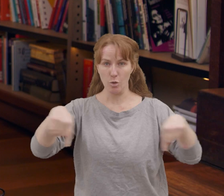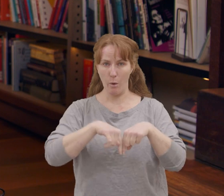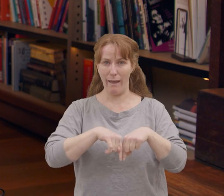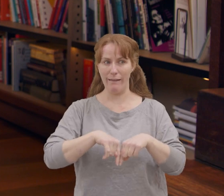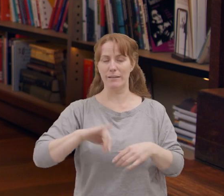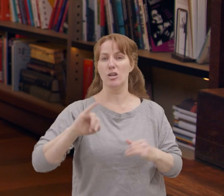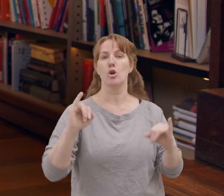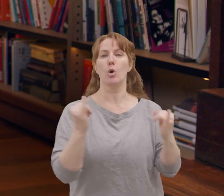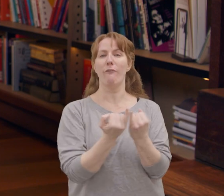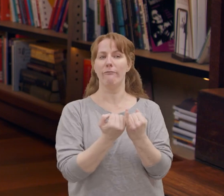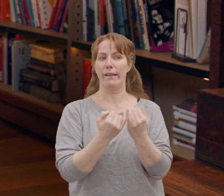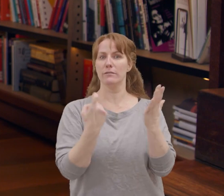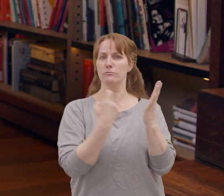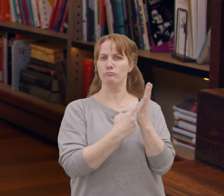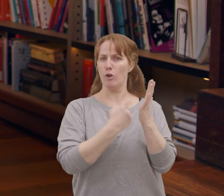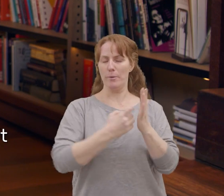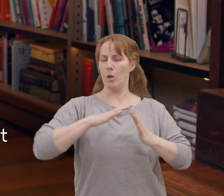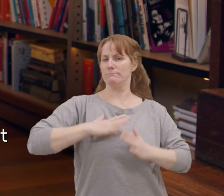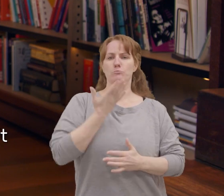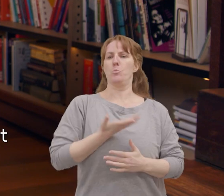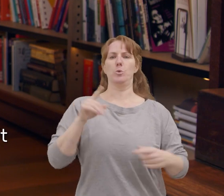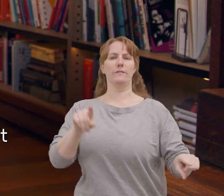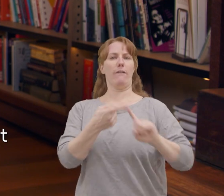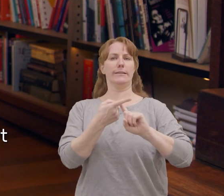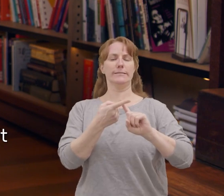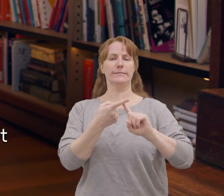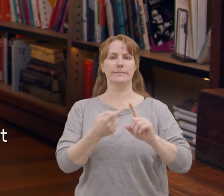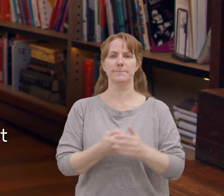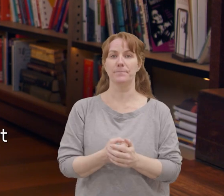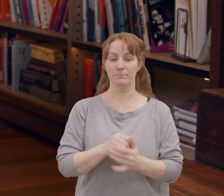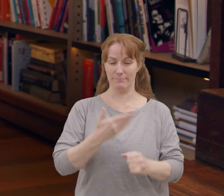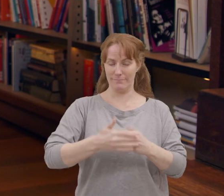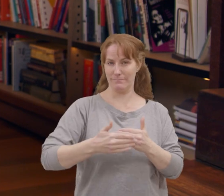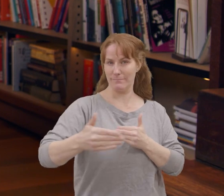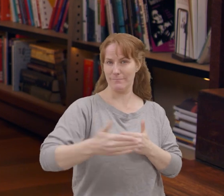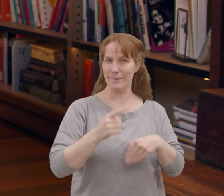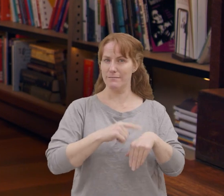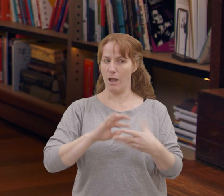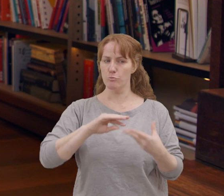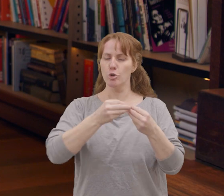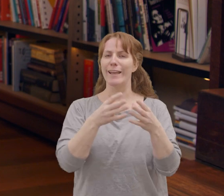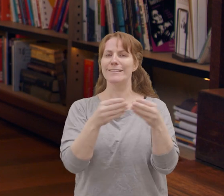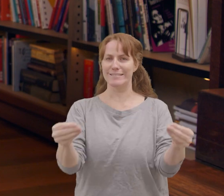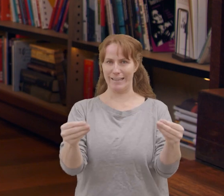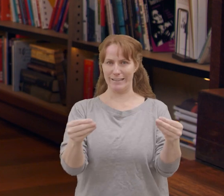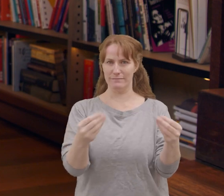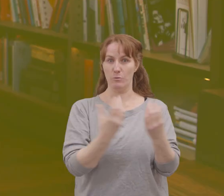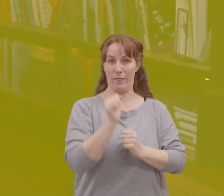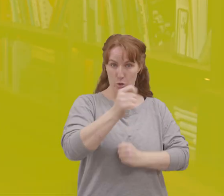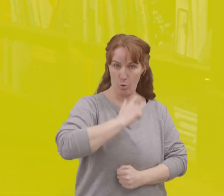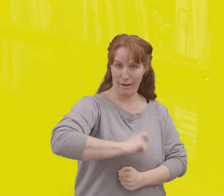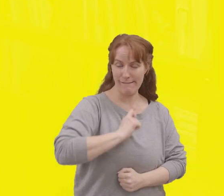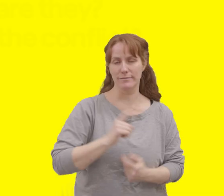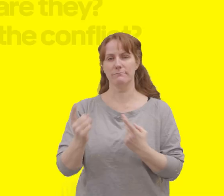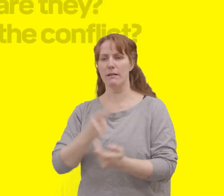fight. So pause the video and spend whatever time you've got left creating a scene like this between your character and another